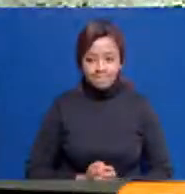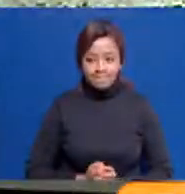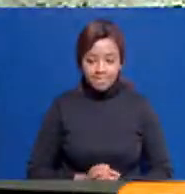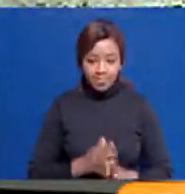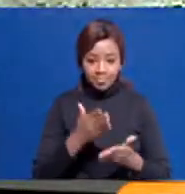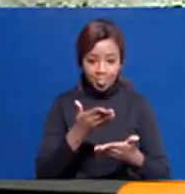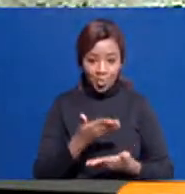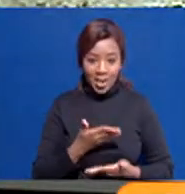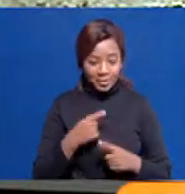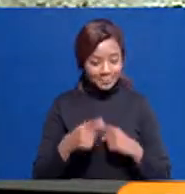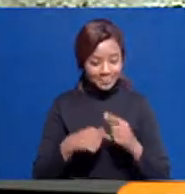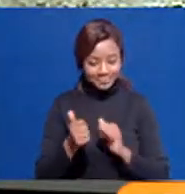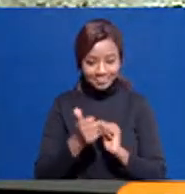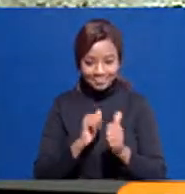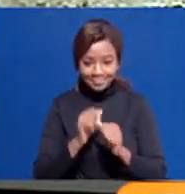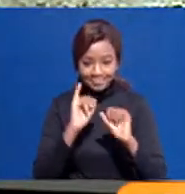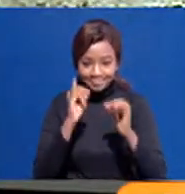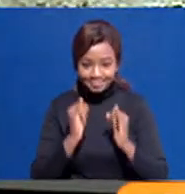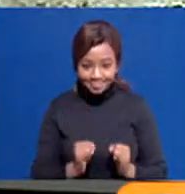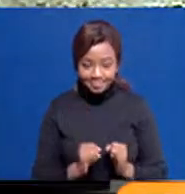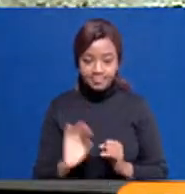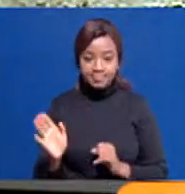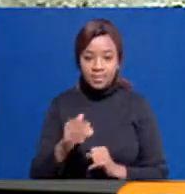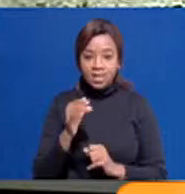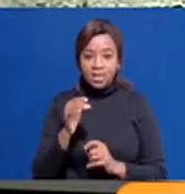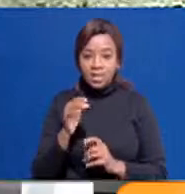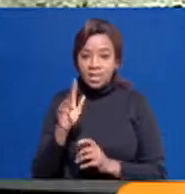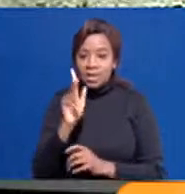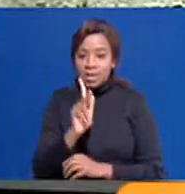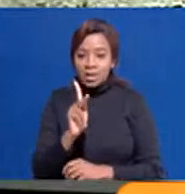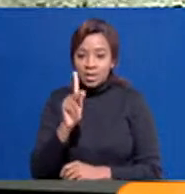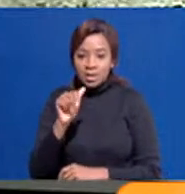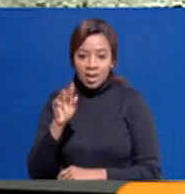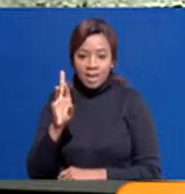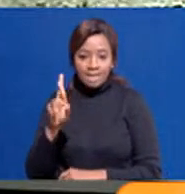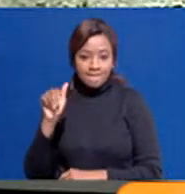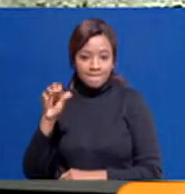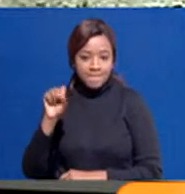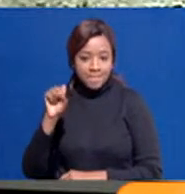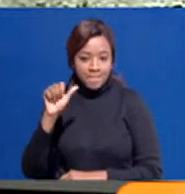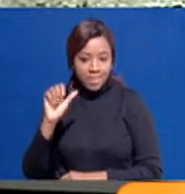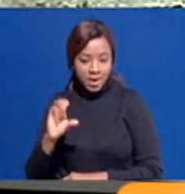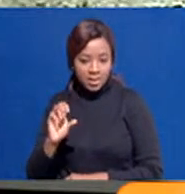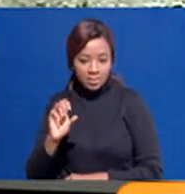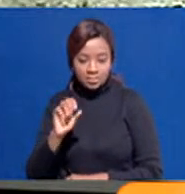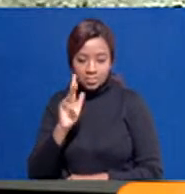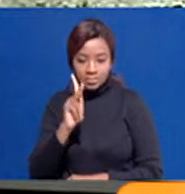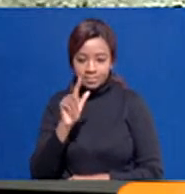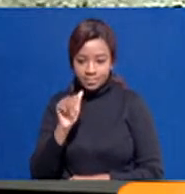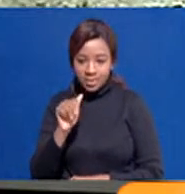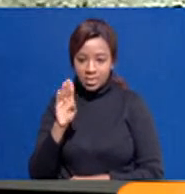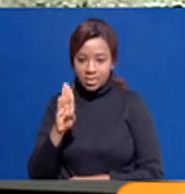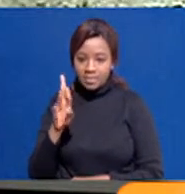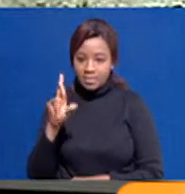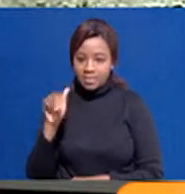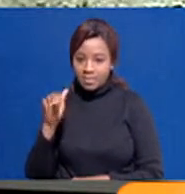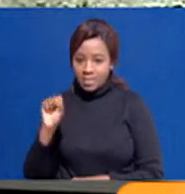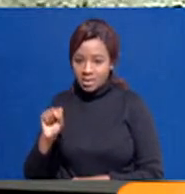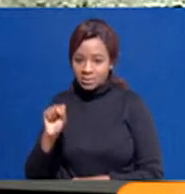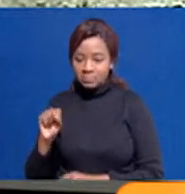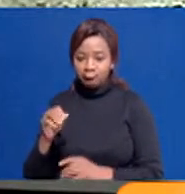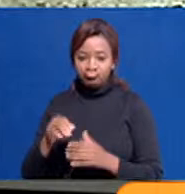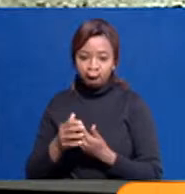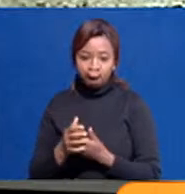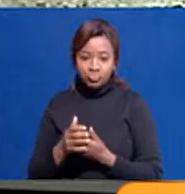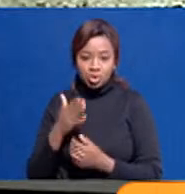Welcome back. Let's talk sports. And Kabras Sugar left a bitter taste in the mouths of KCB RFC after completing